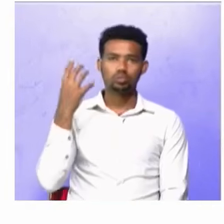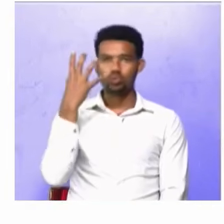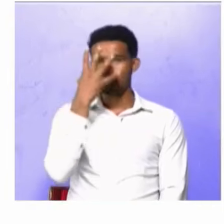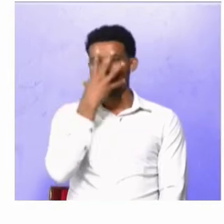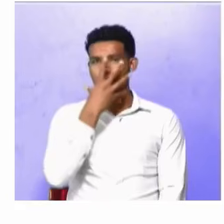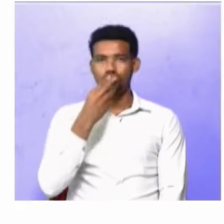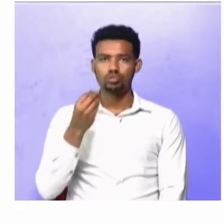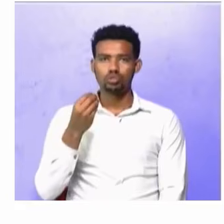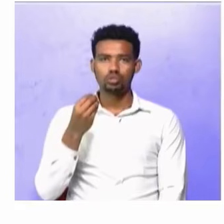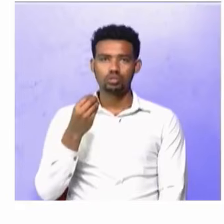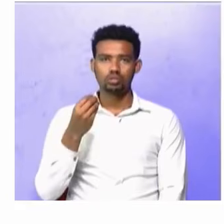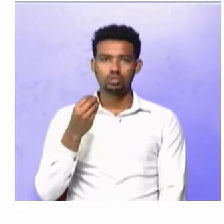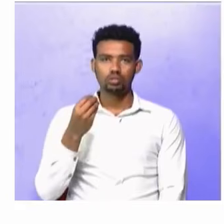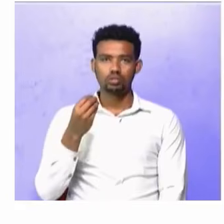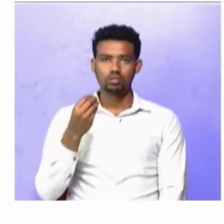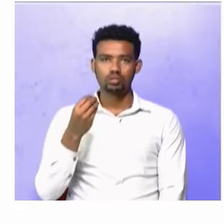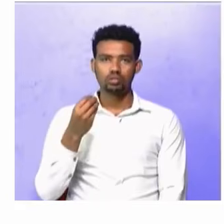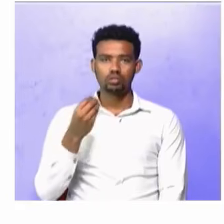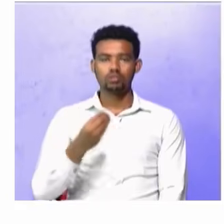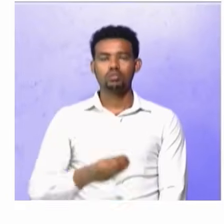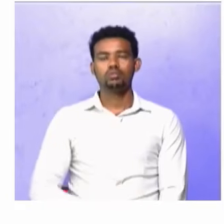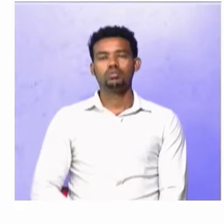beautiful